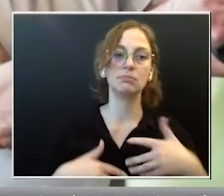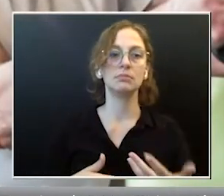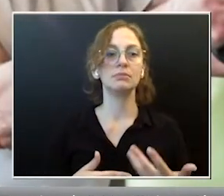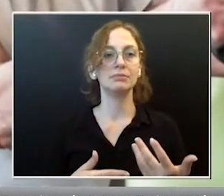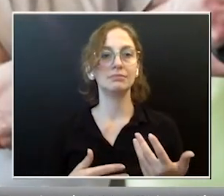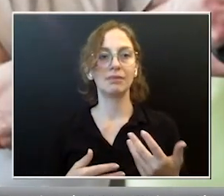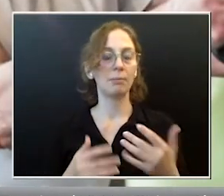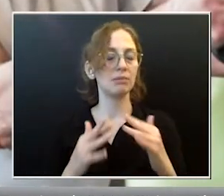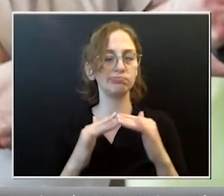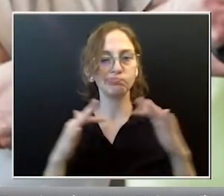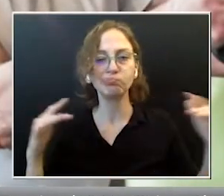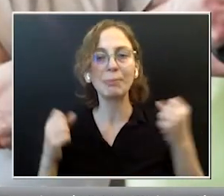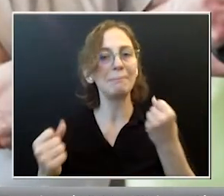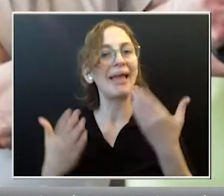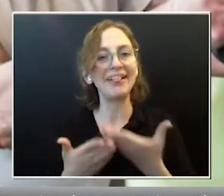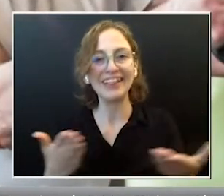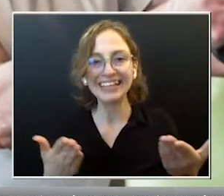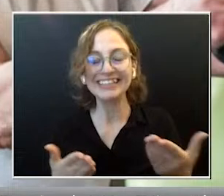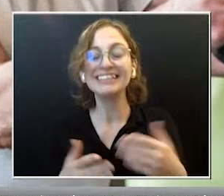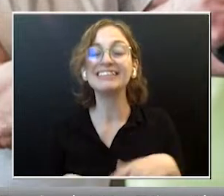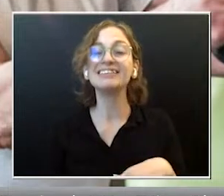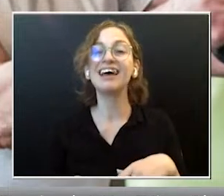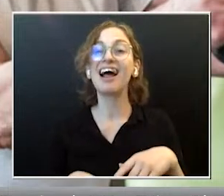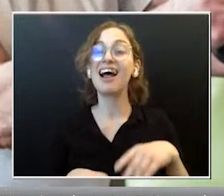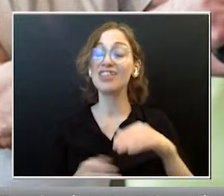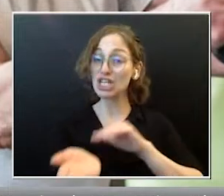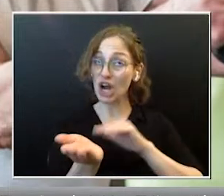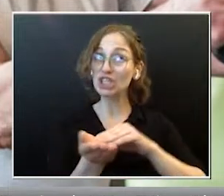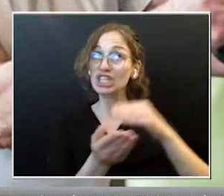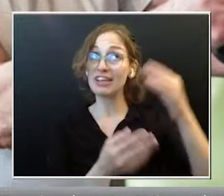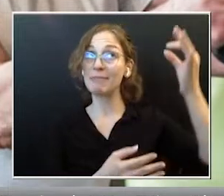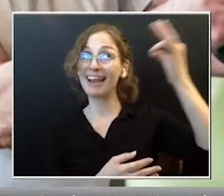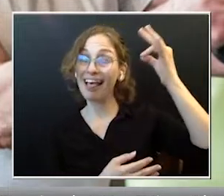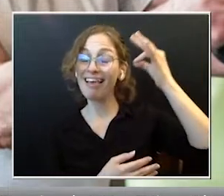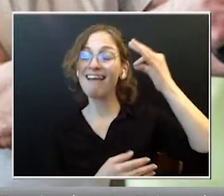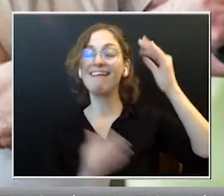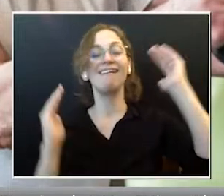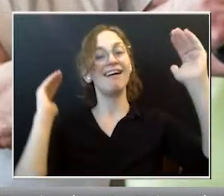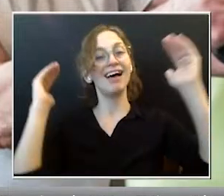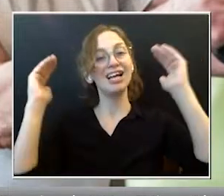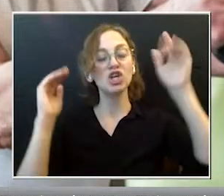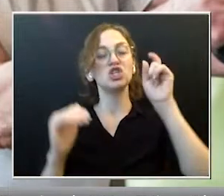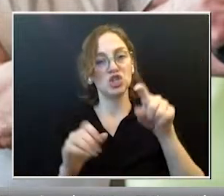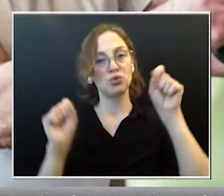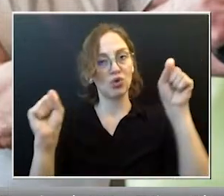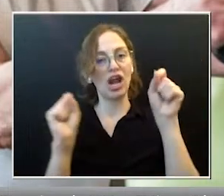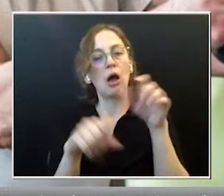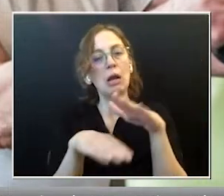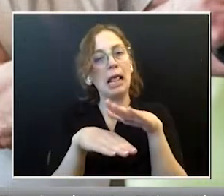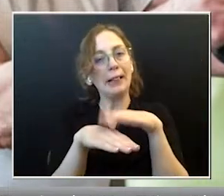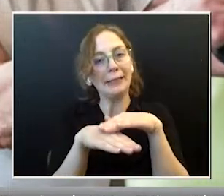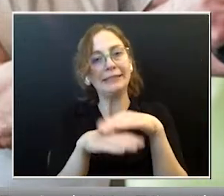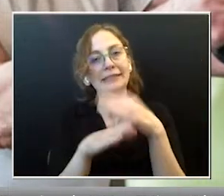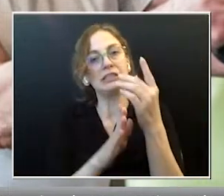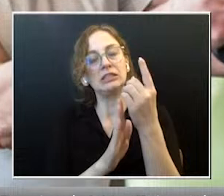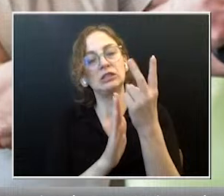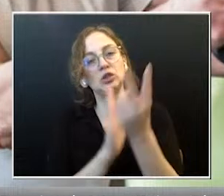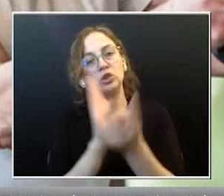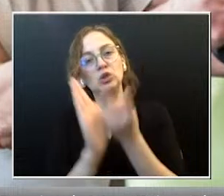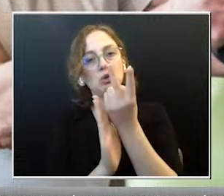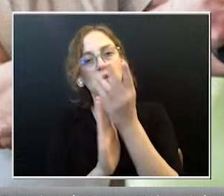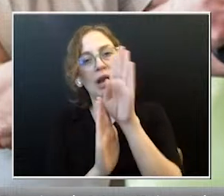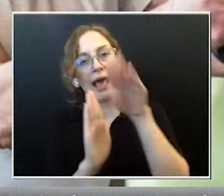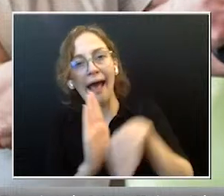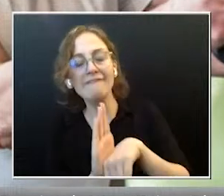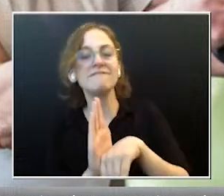have been telling us, adults should do at least 2.5 to 5 hours a week of moderate intensity exercise. But as doctors